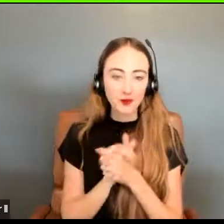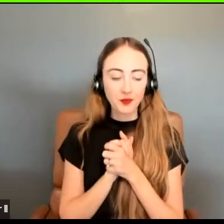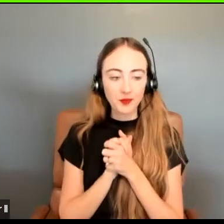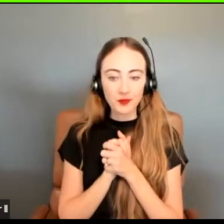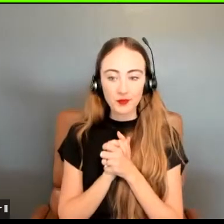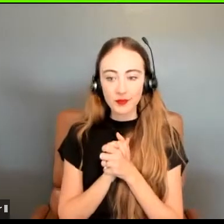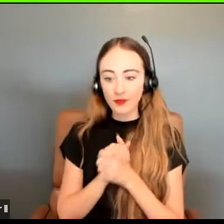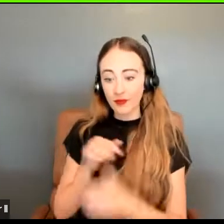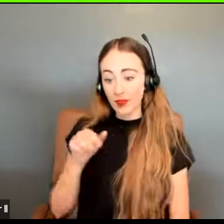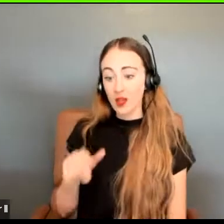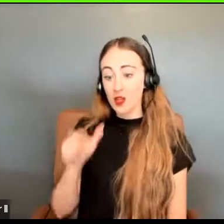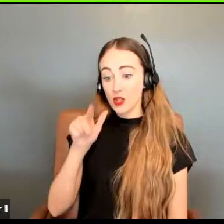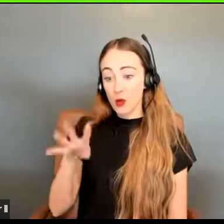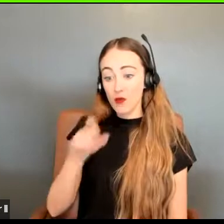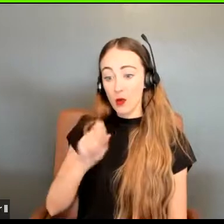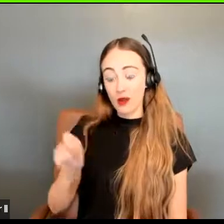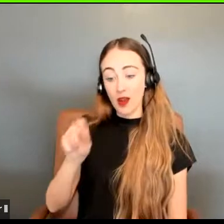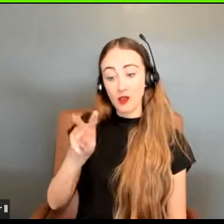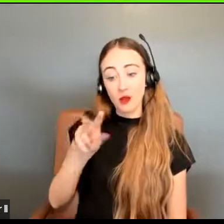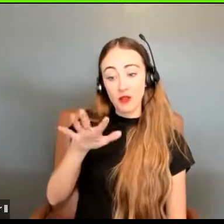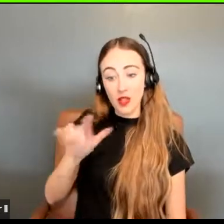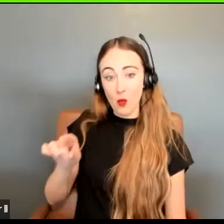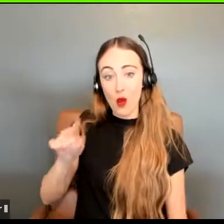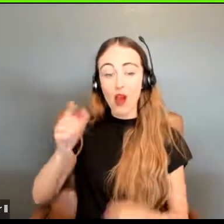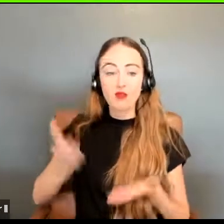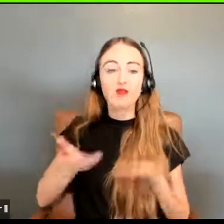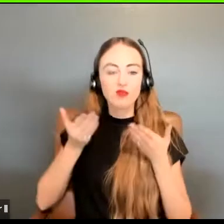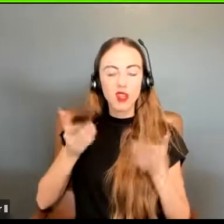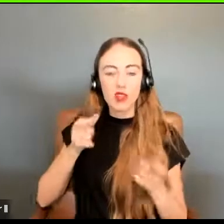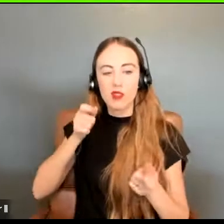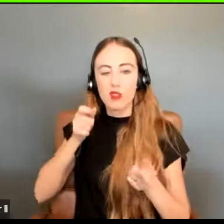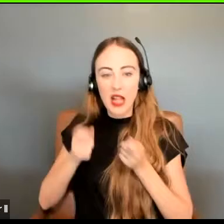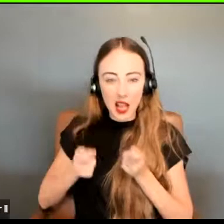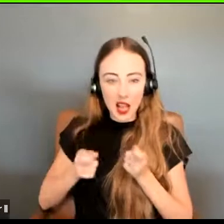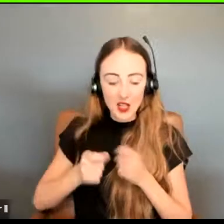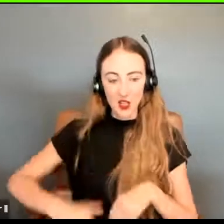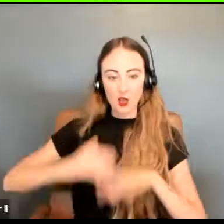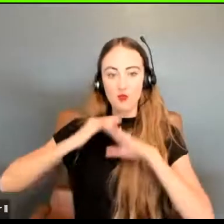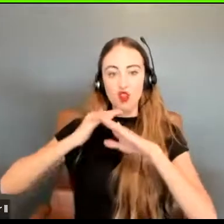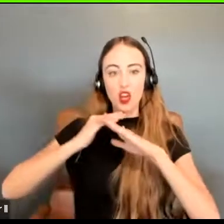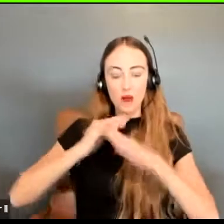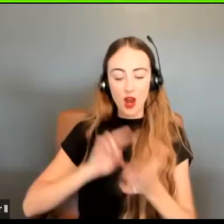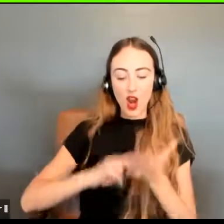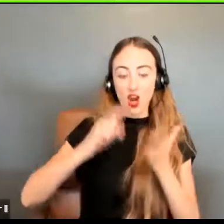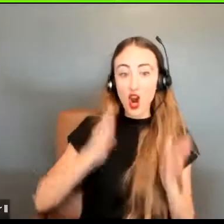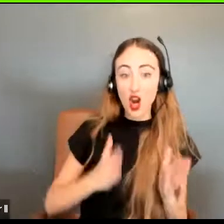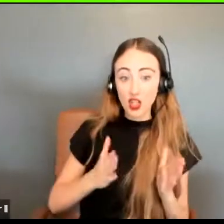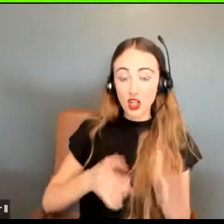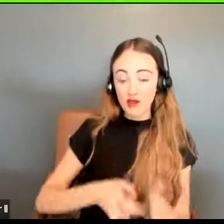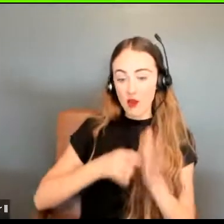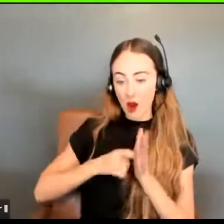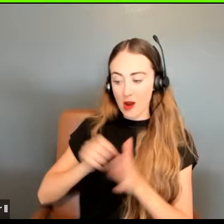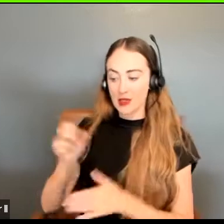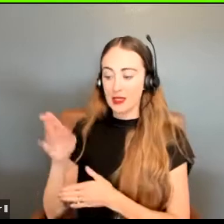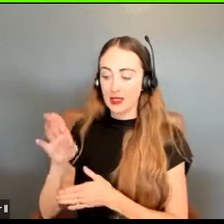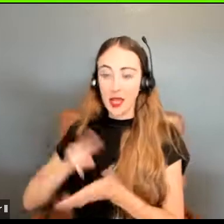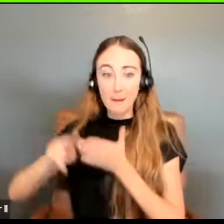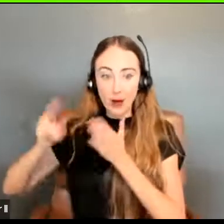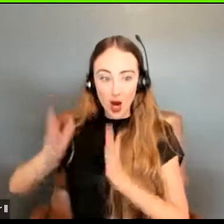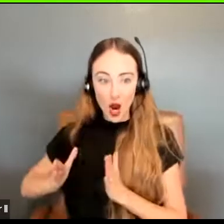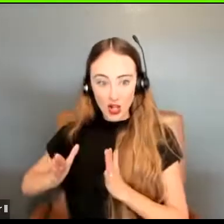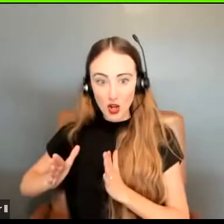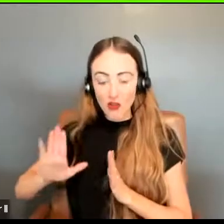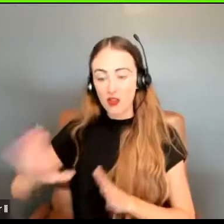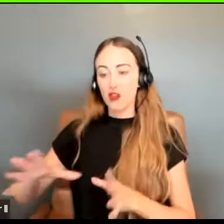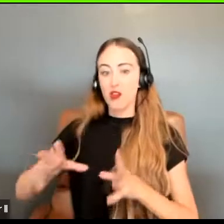Bill 24-251, the committee print, would rectify this by prohibiting a contractor from requiring a subcontractor to hold harmless a contractor